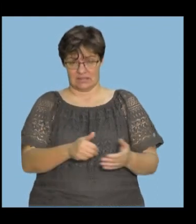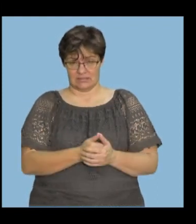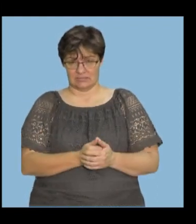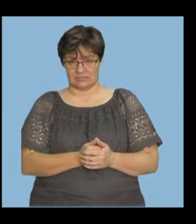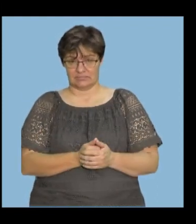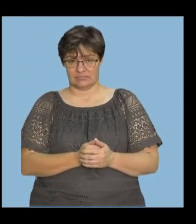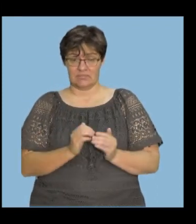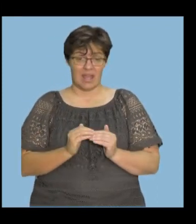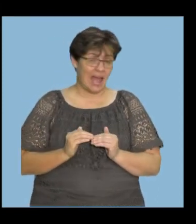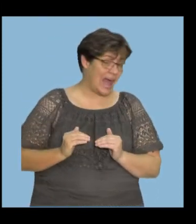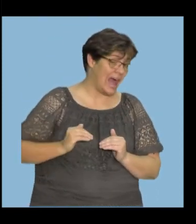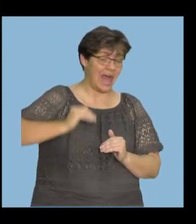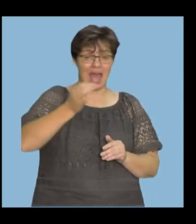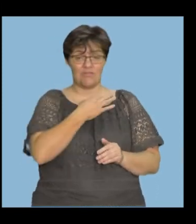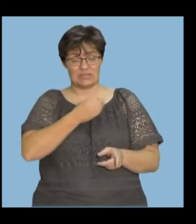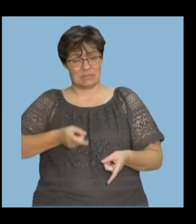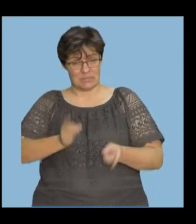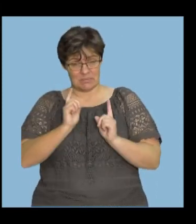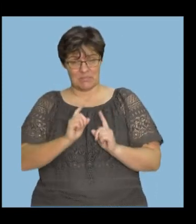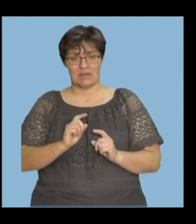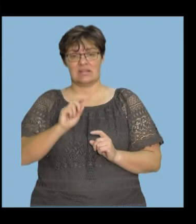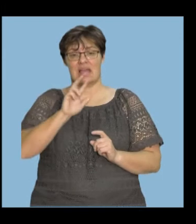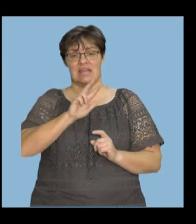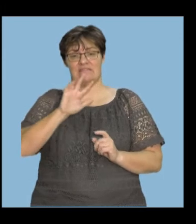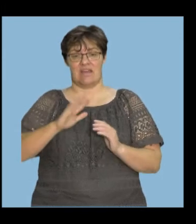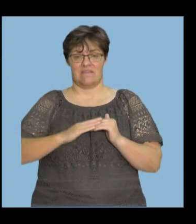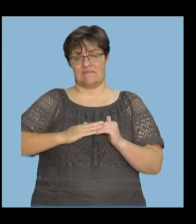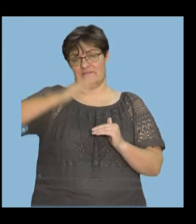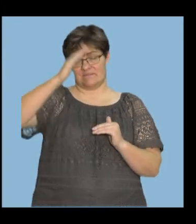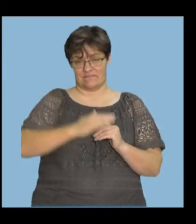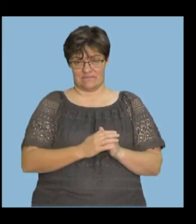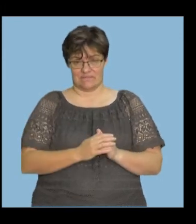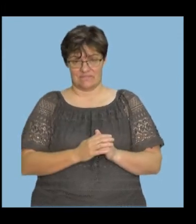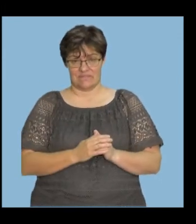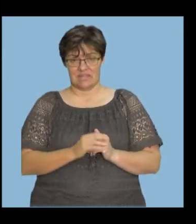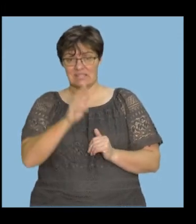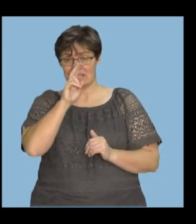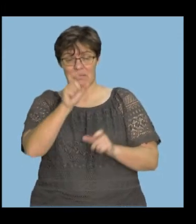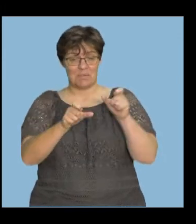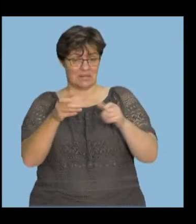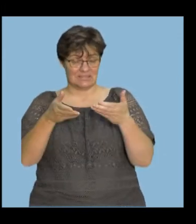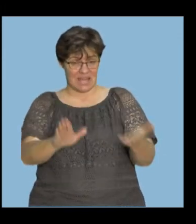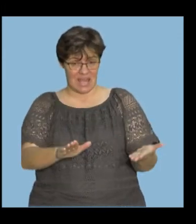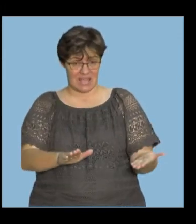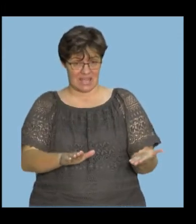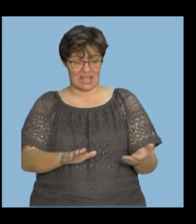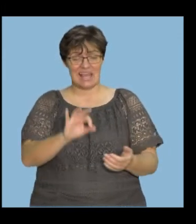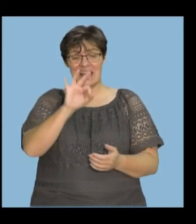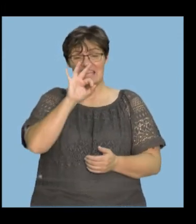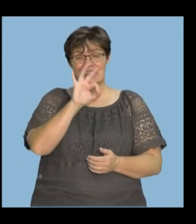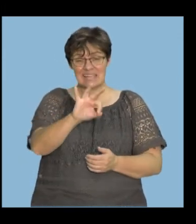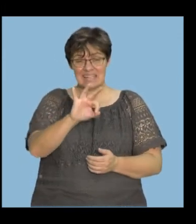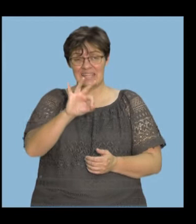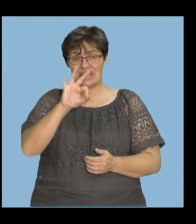And the higher risk, which is actually 85 above, if you look at the death, is